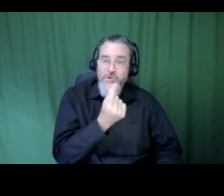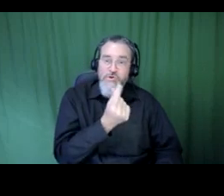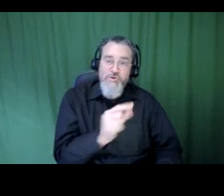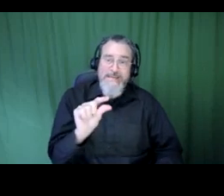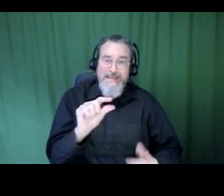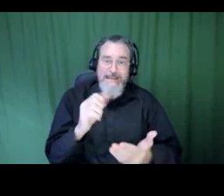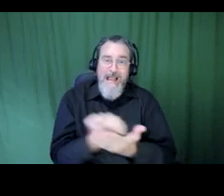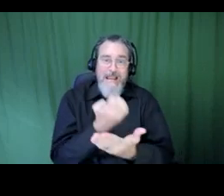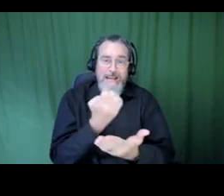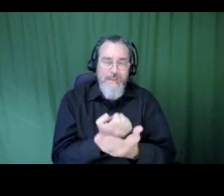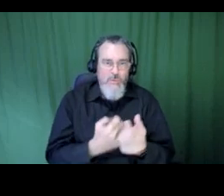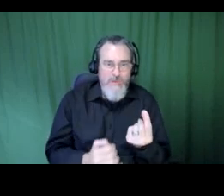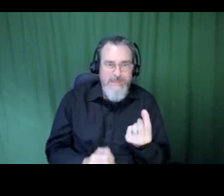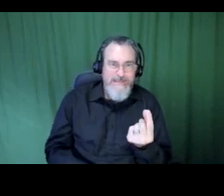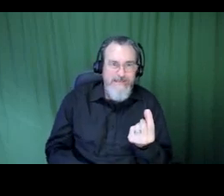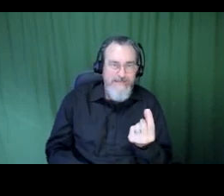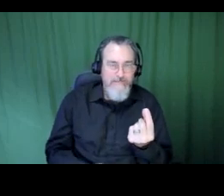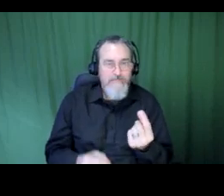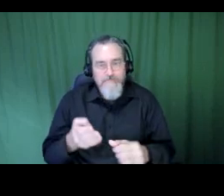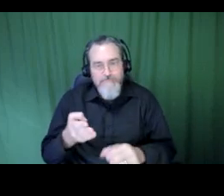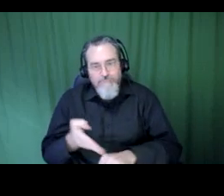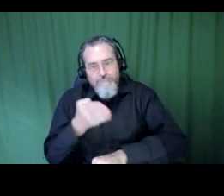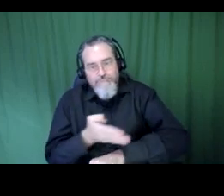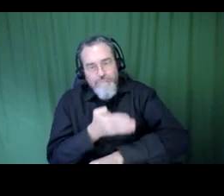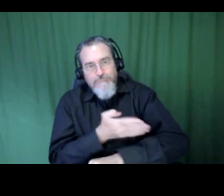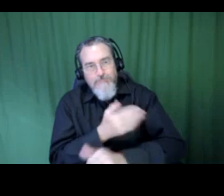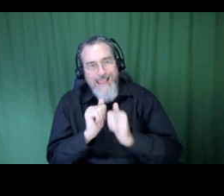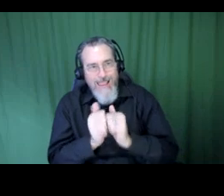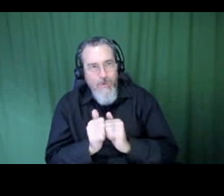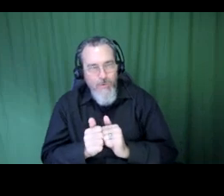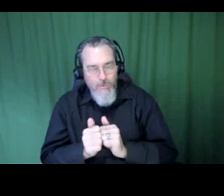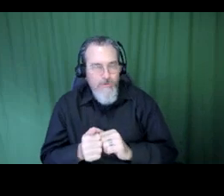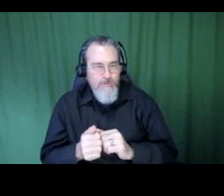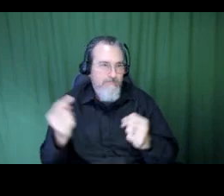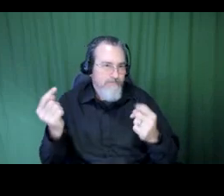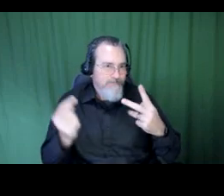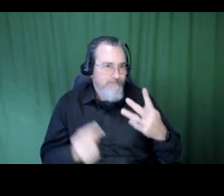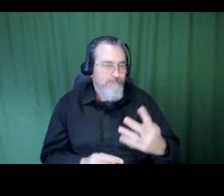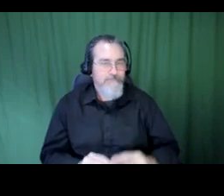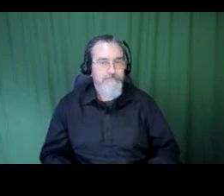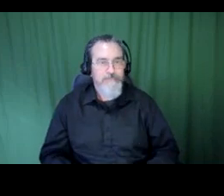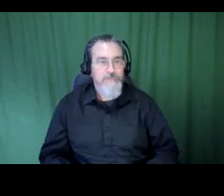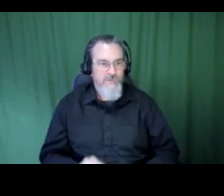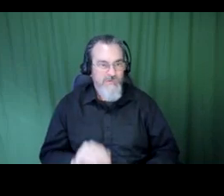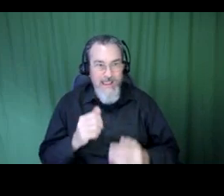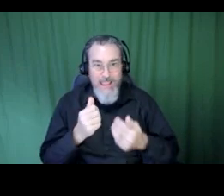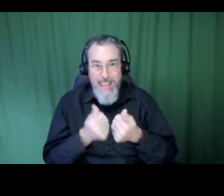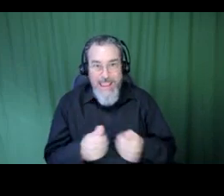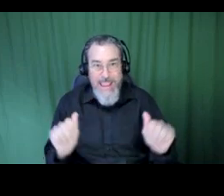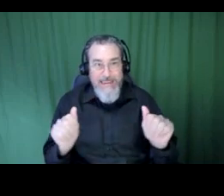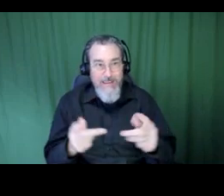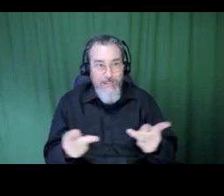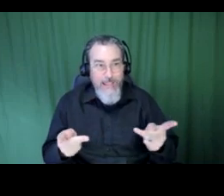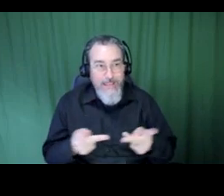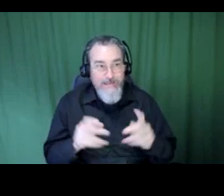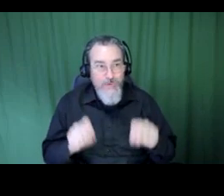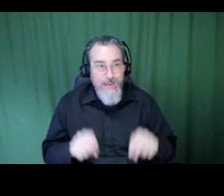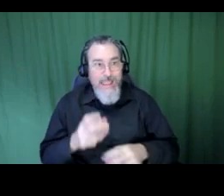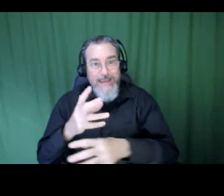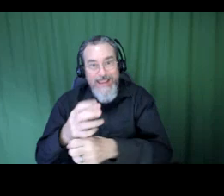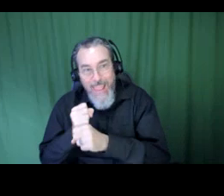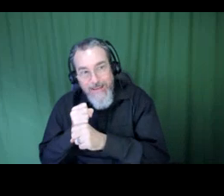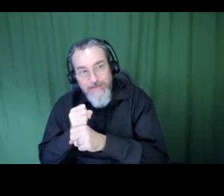can we improve it, et cetera, et cetera. So anywhere that we can get that information and share that